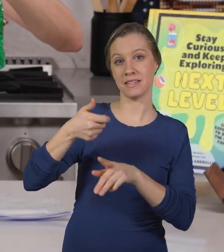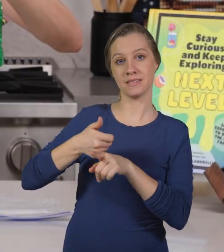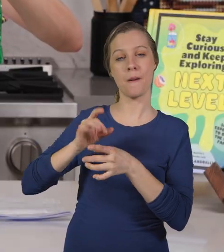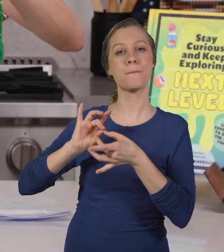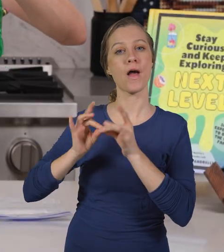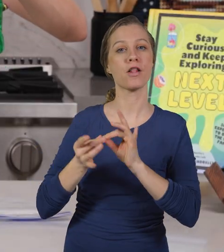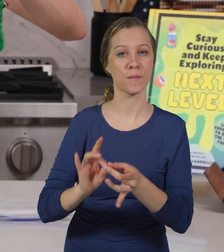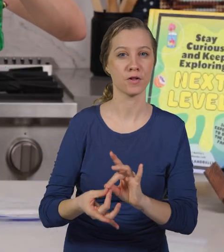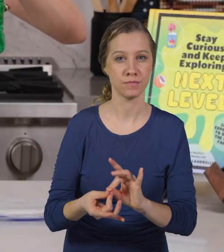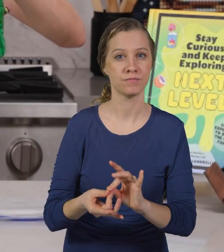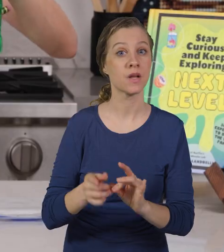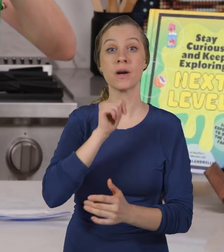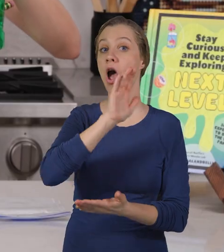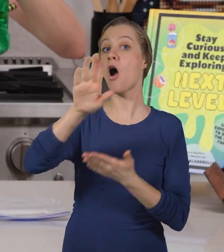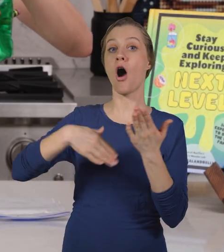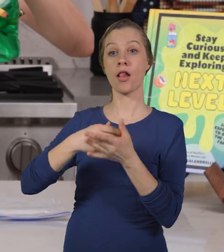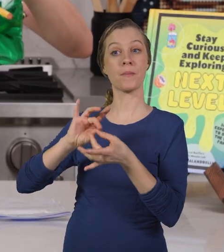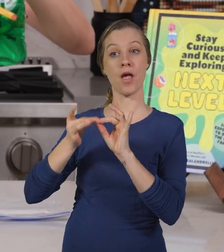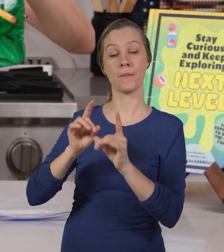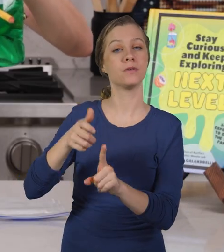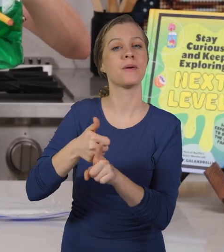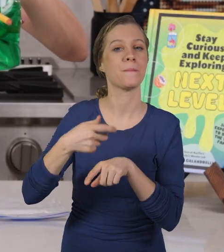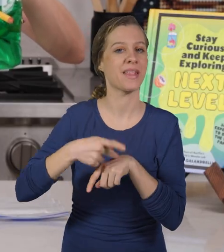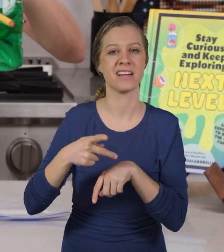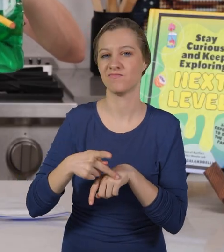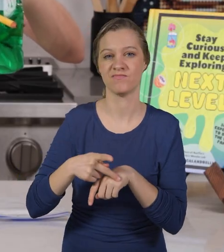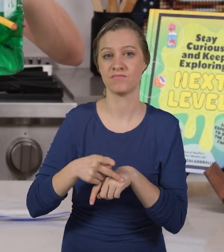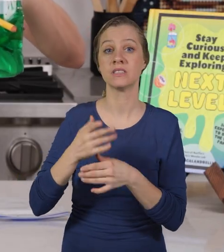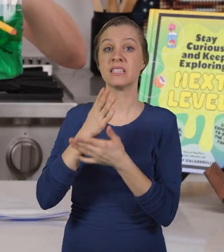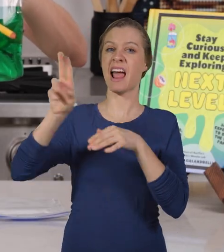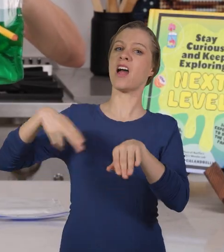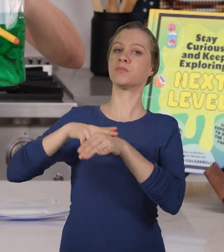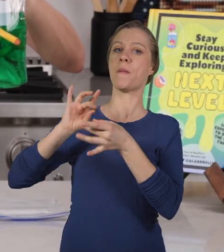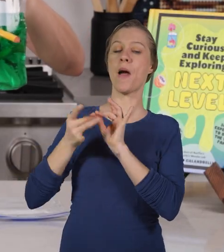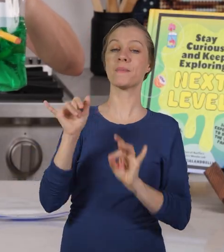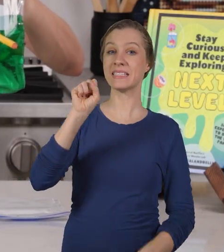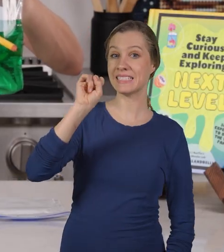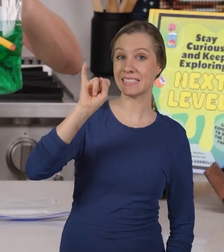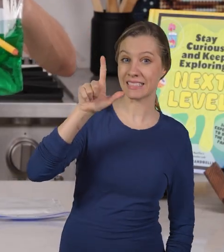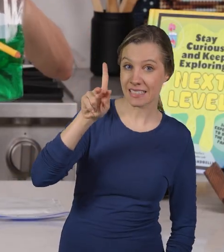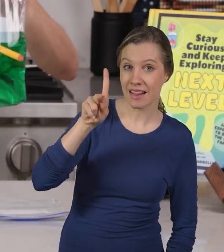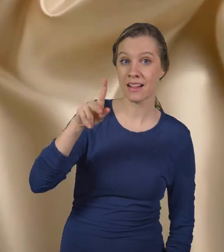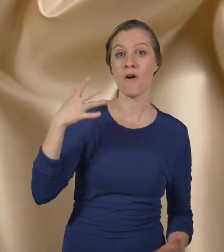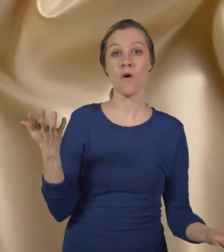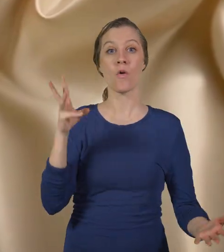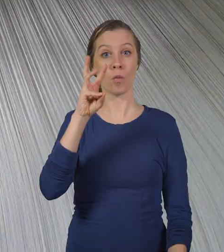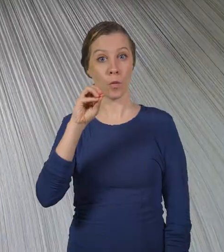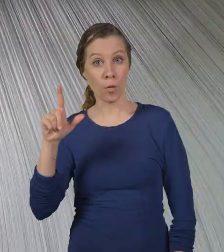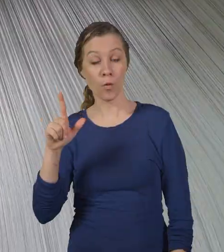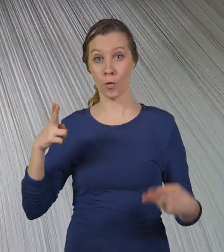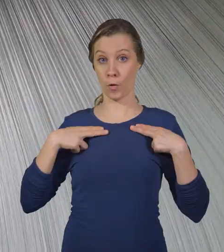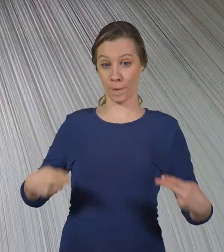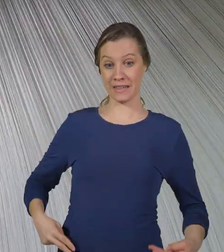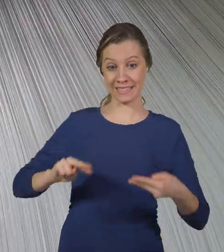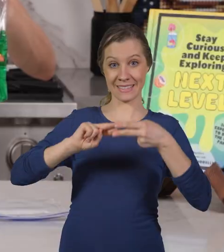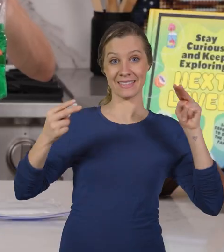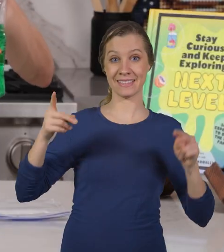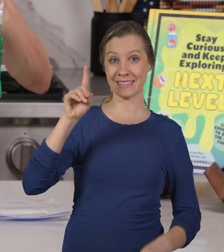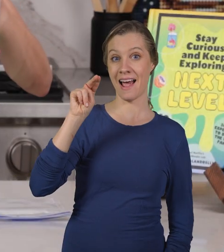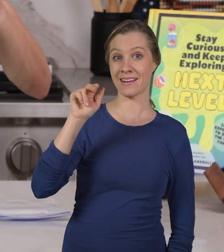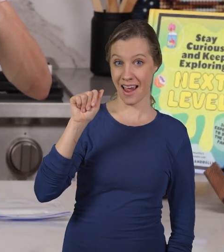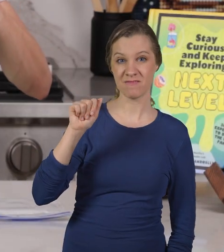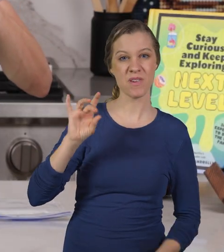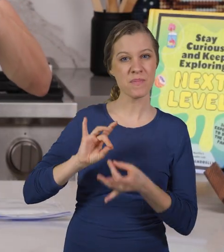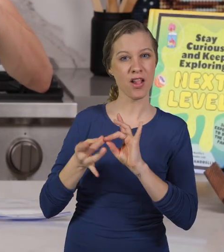All plastics are polymers, but not all polymers are plastics. There are natural polymers like silk, wool, and even